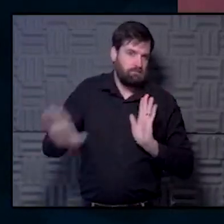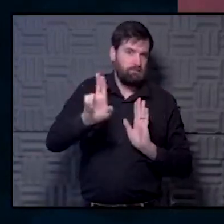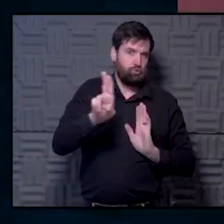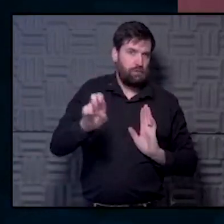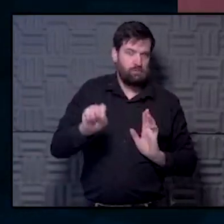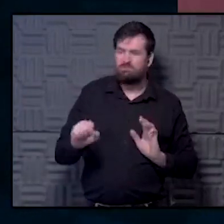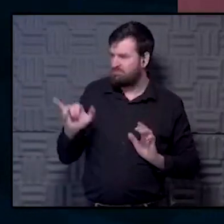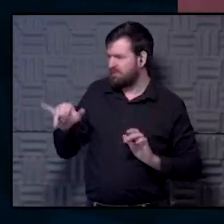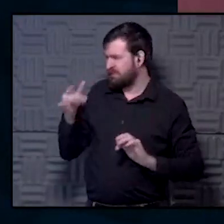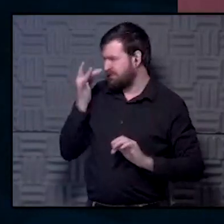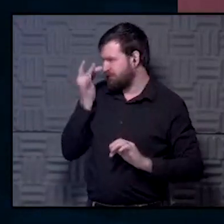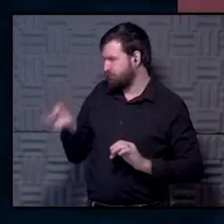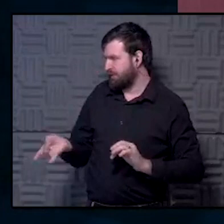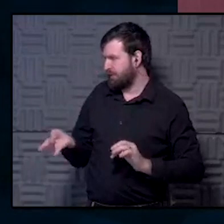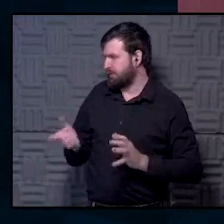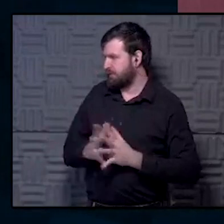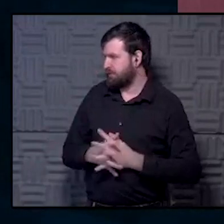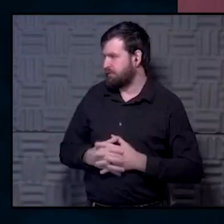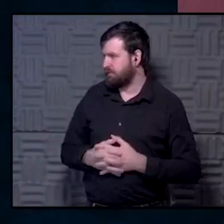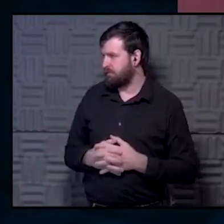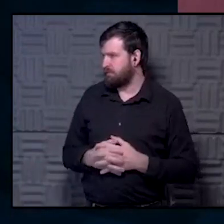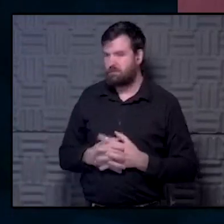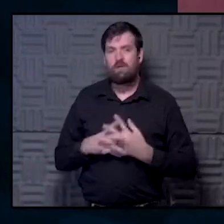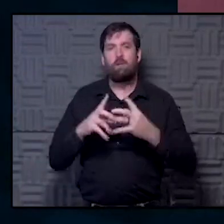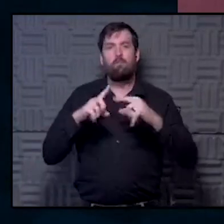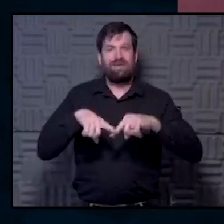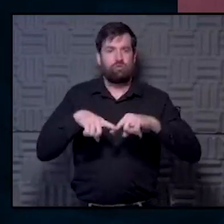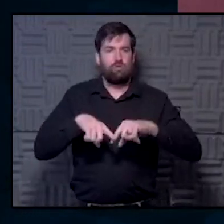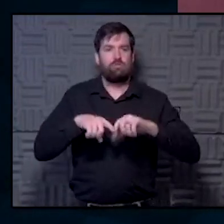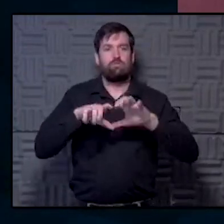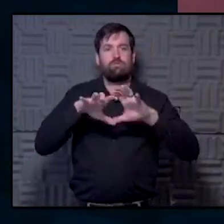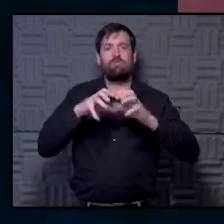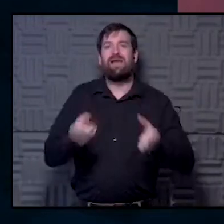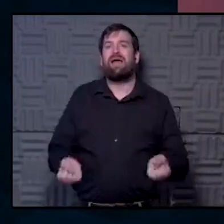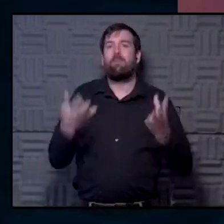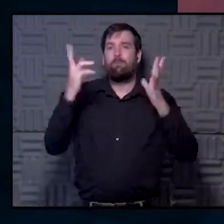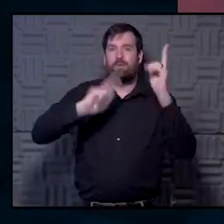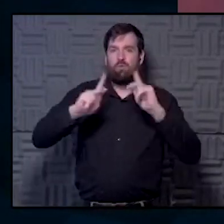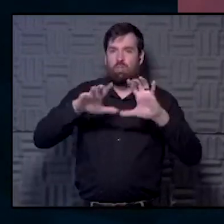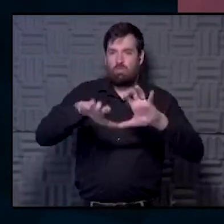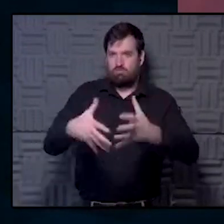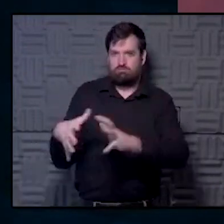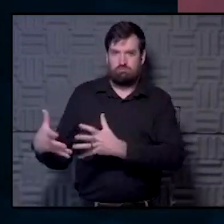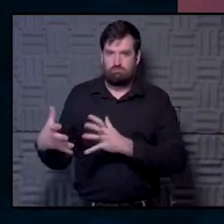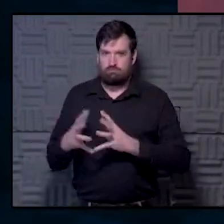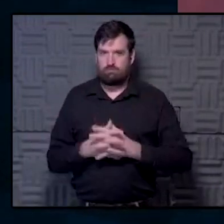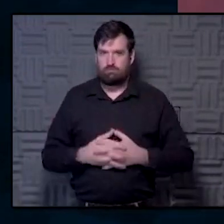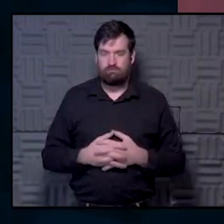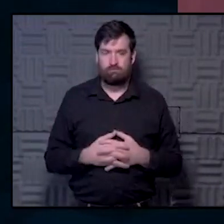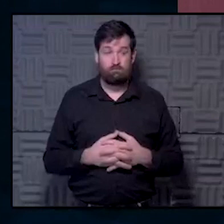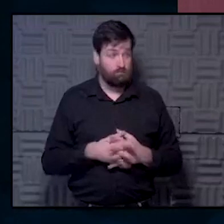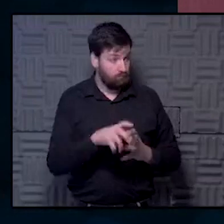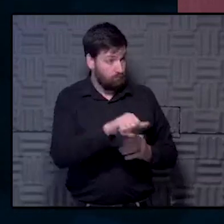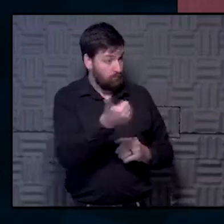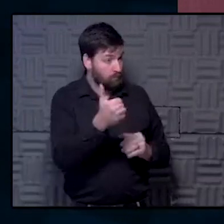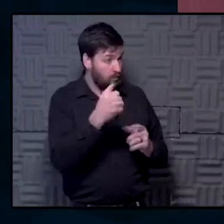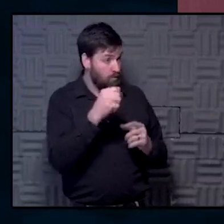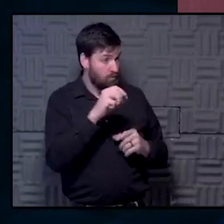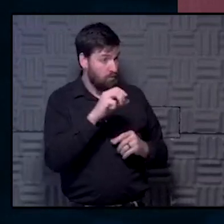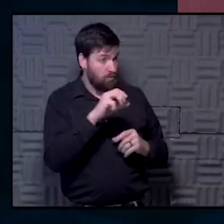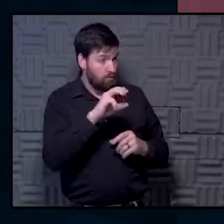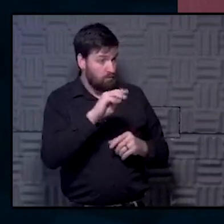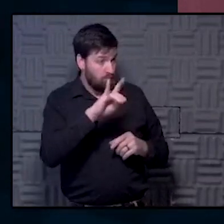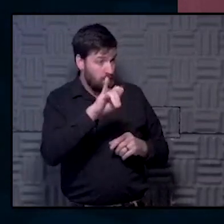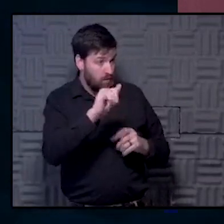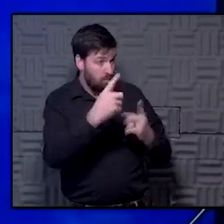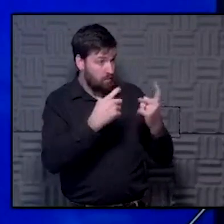That's interesting. Based on the population. Yeah. Great. Any other reporter questions on the line this